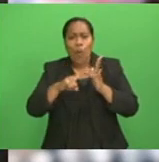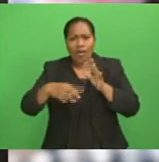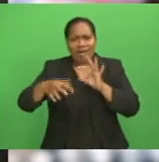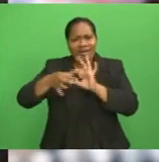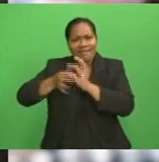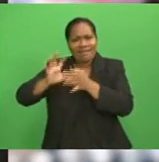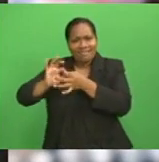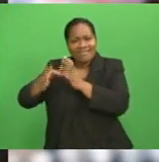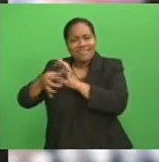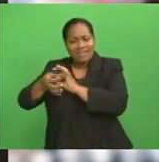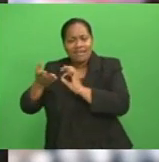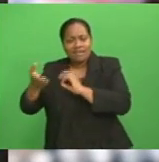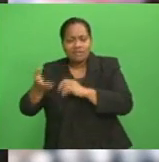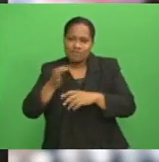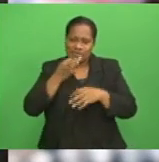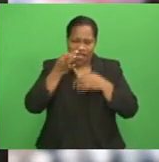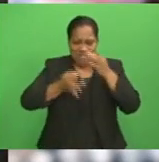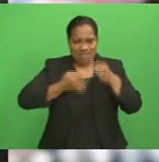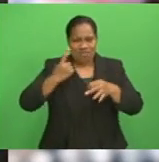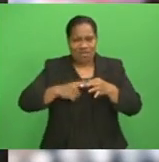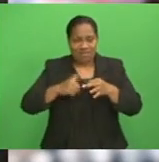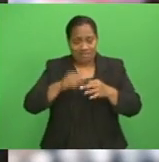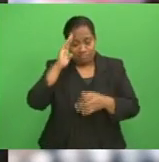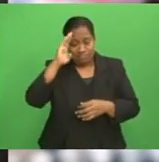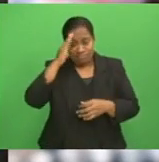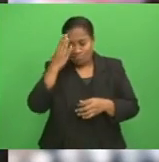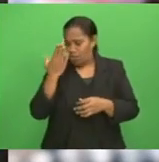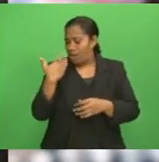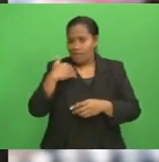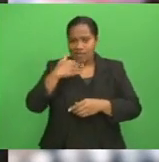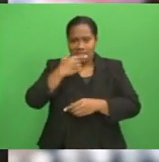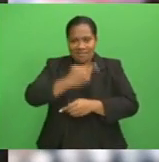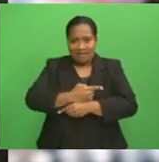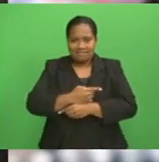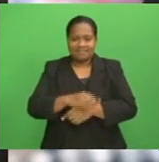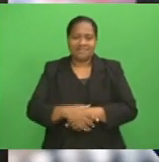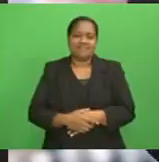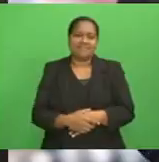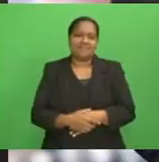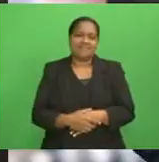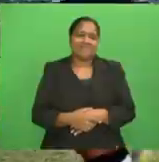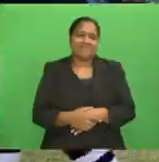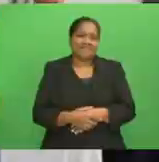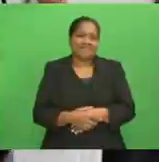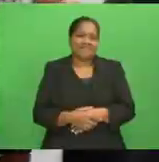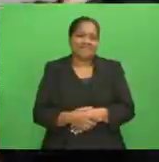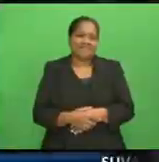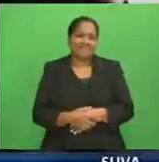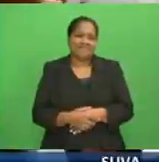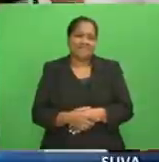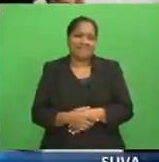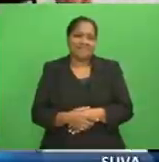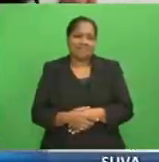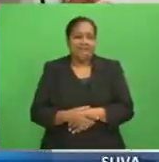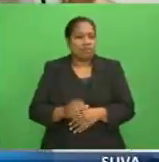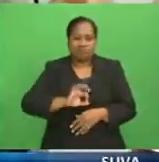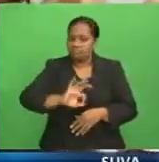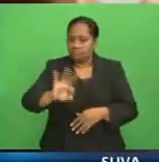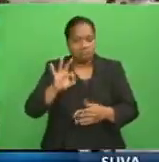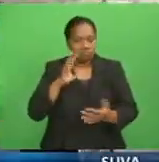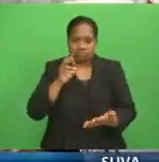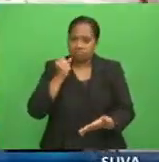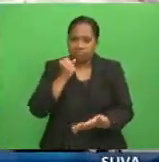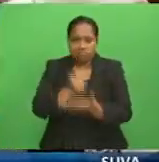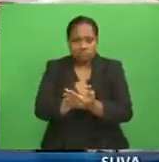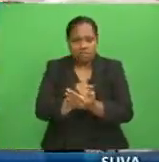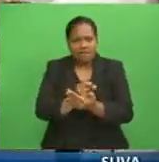answering questions on his Facebook page last night. Aquila Dama with the details. There's no confirmation on when shooting for